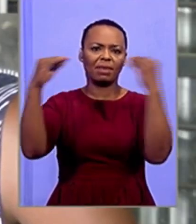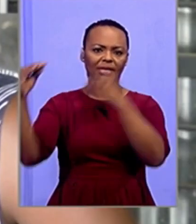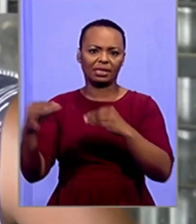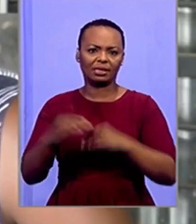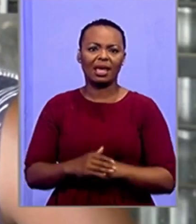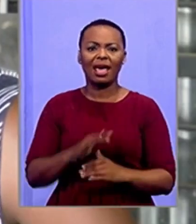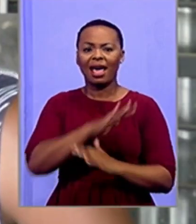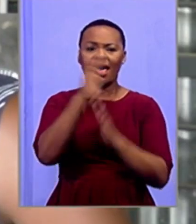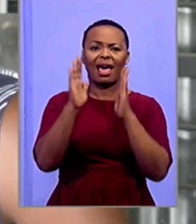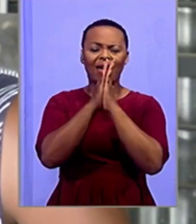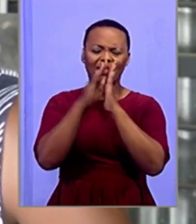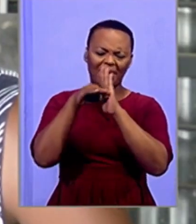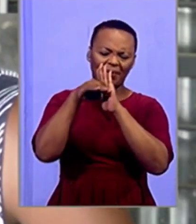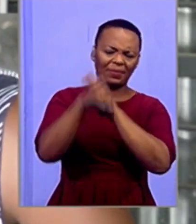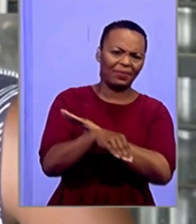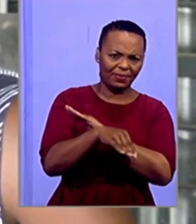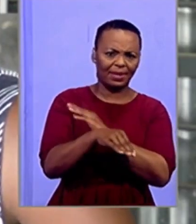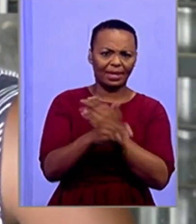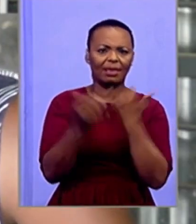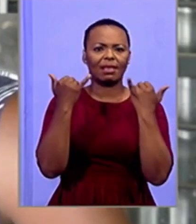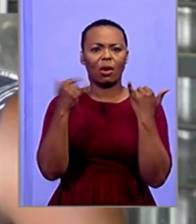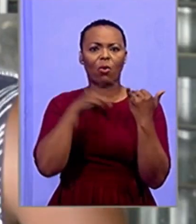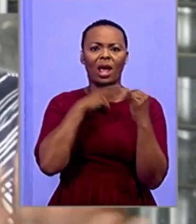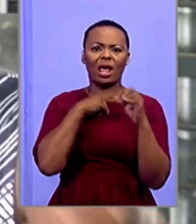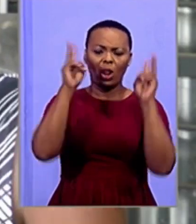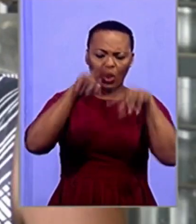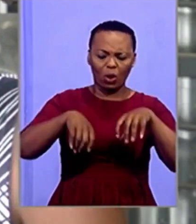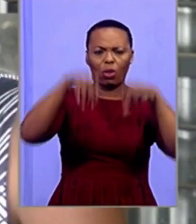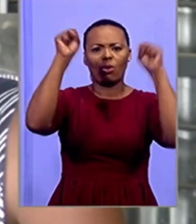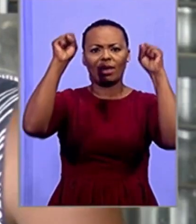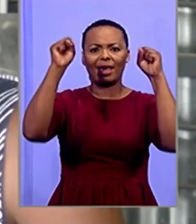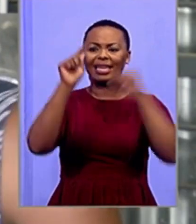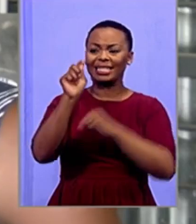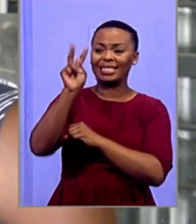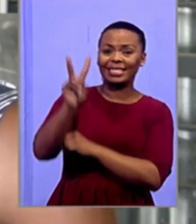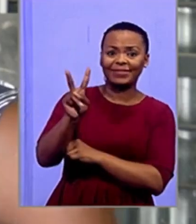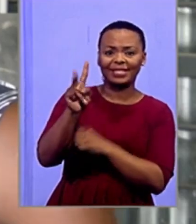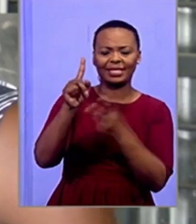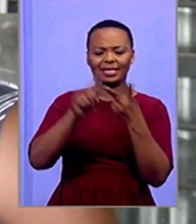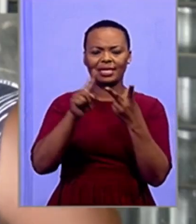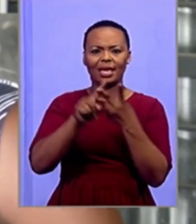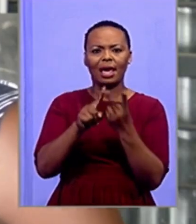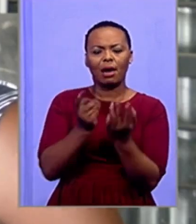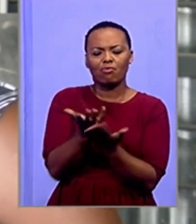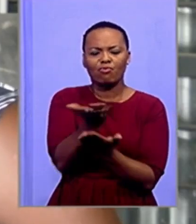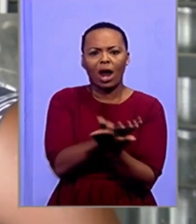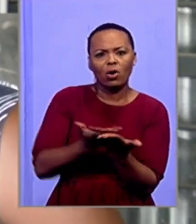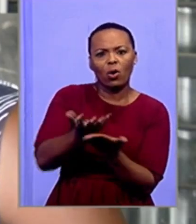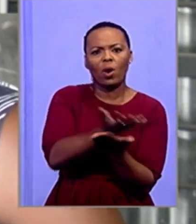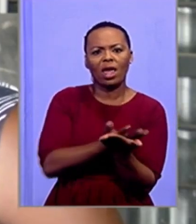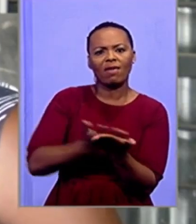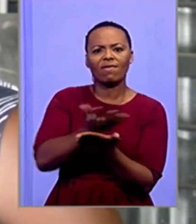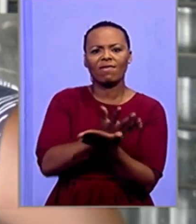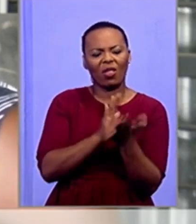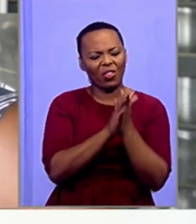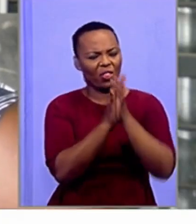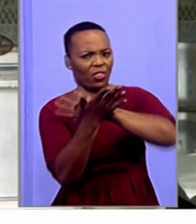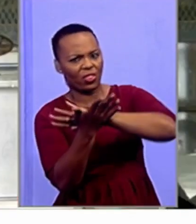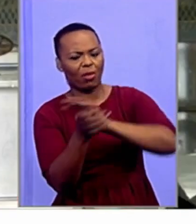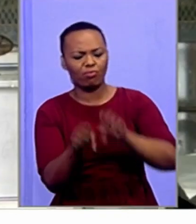in our fridge because of load shedding. And now our TV and microwave were also damaged by load